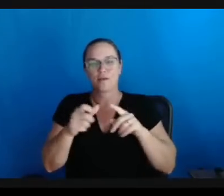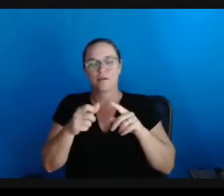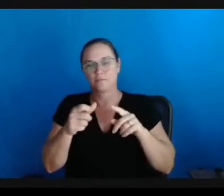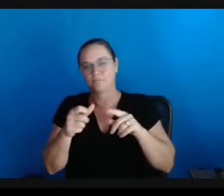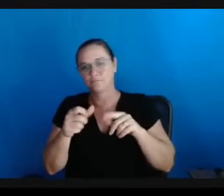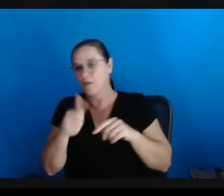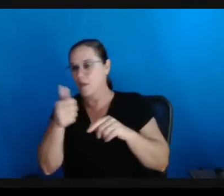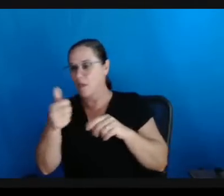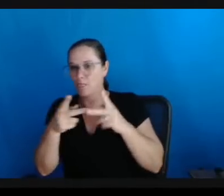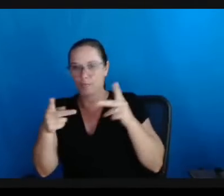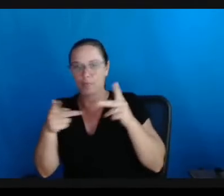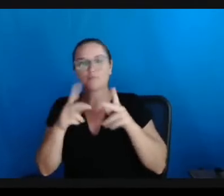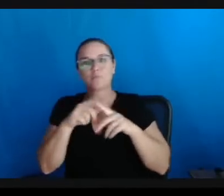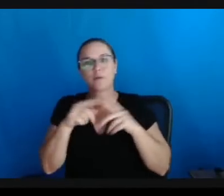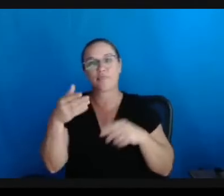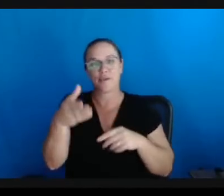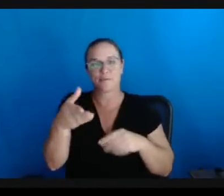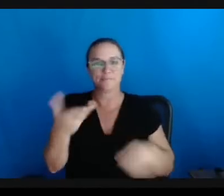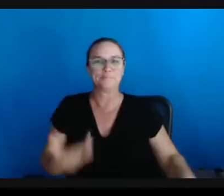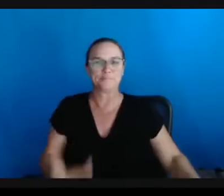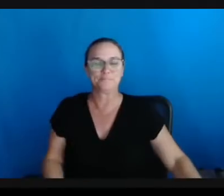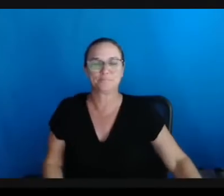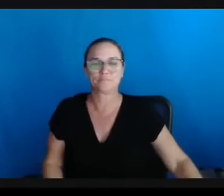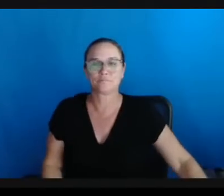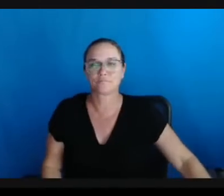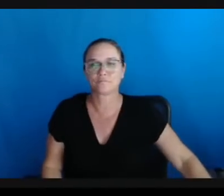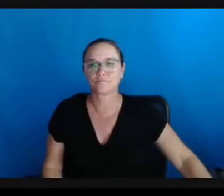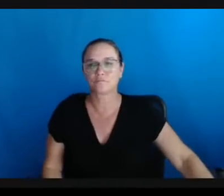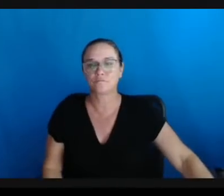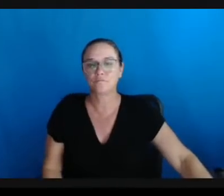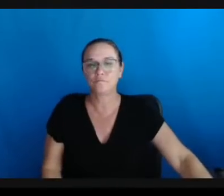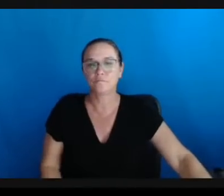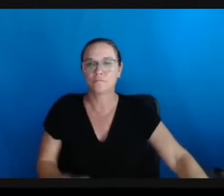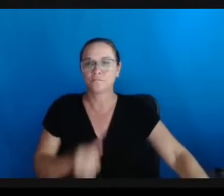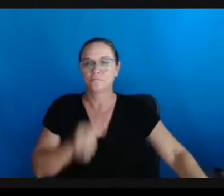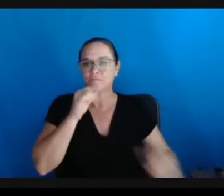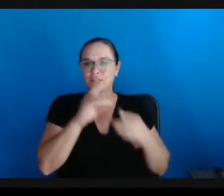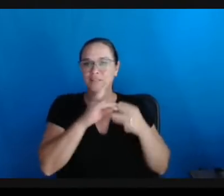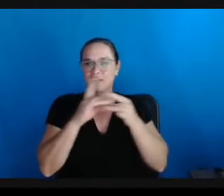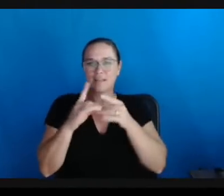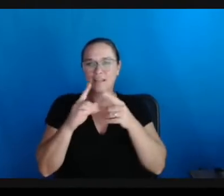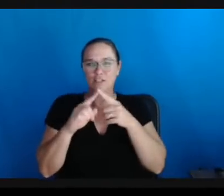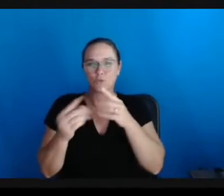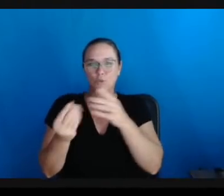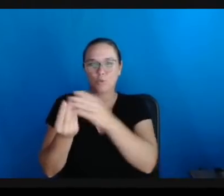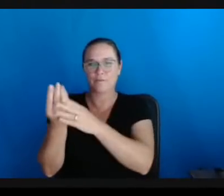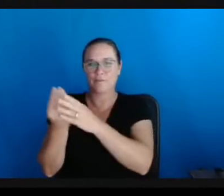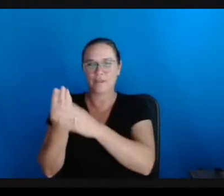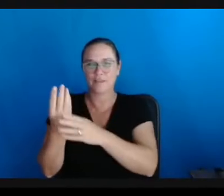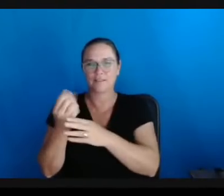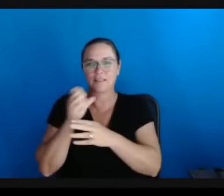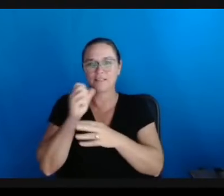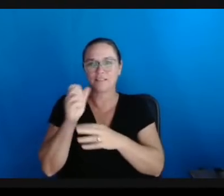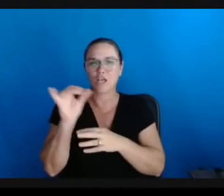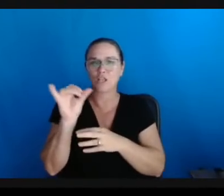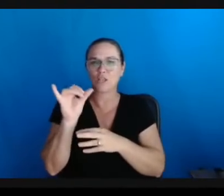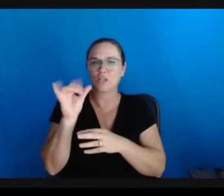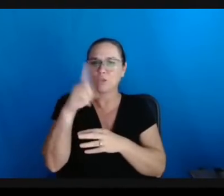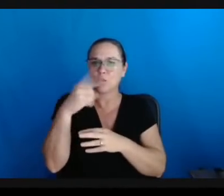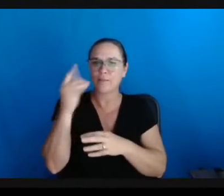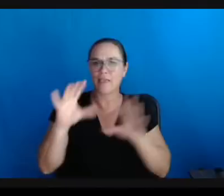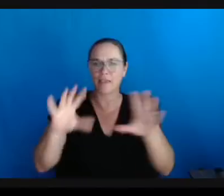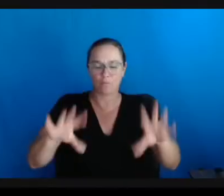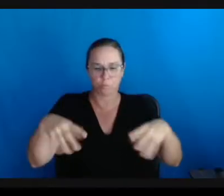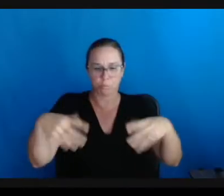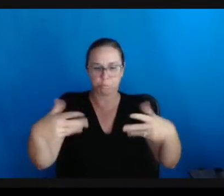is. And not connected to any of these flows, and does not look like it's necessarily one of these overturning flows from one